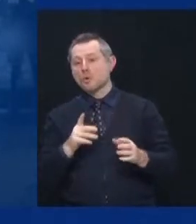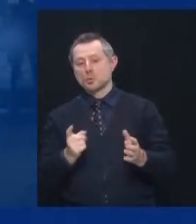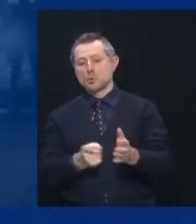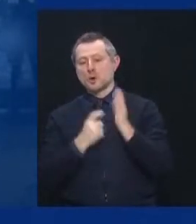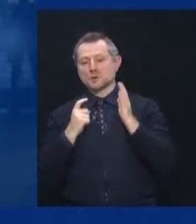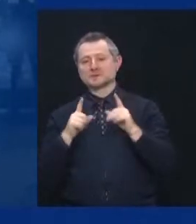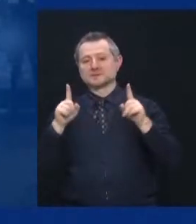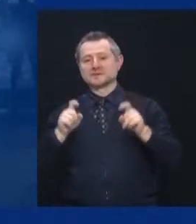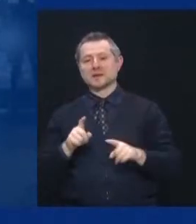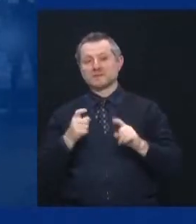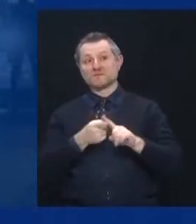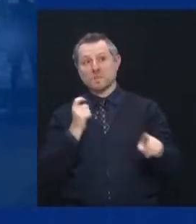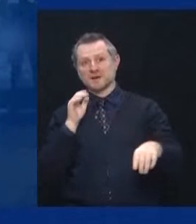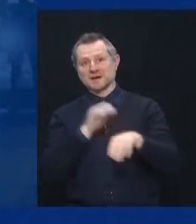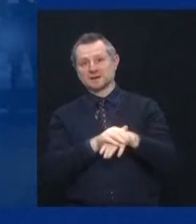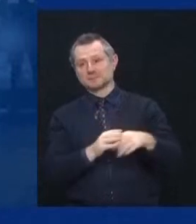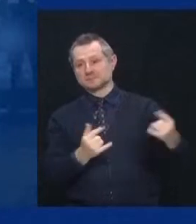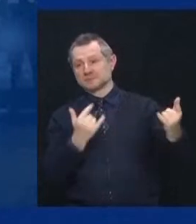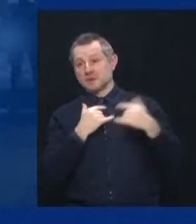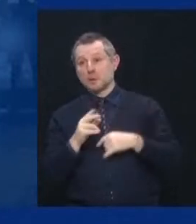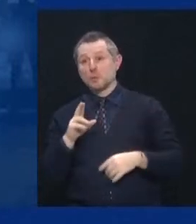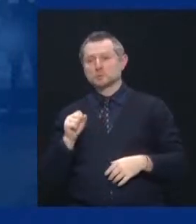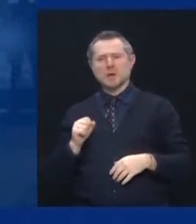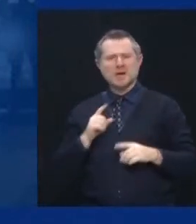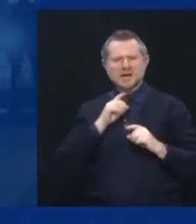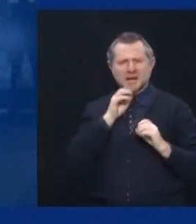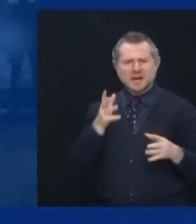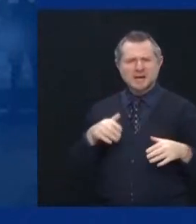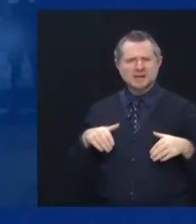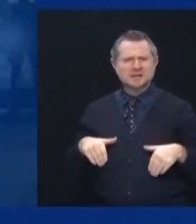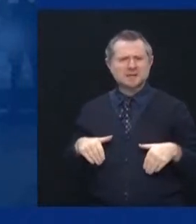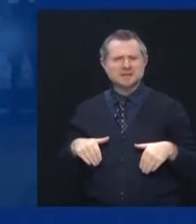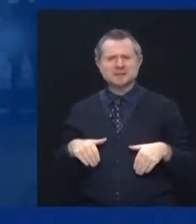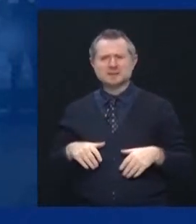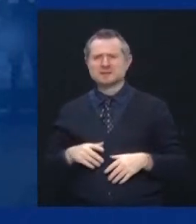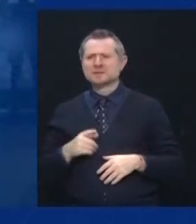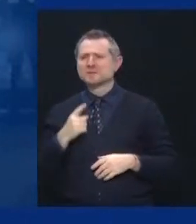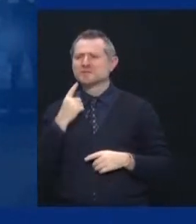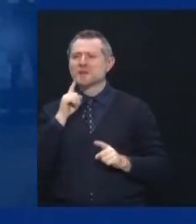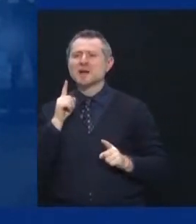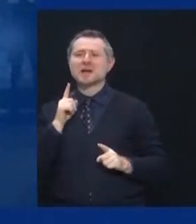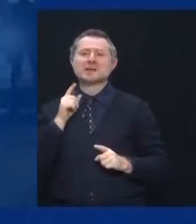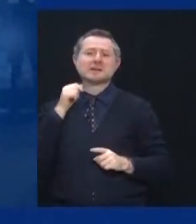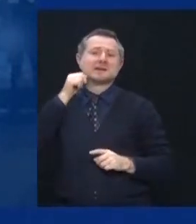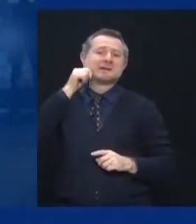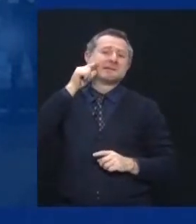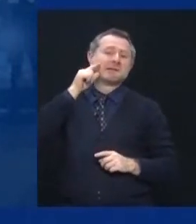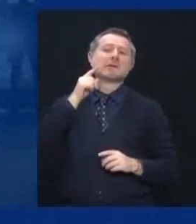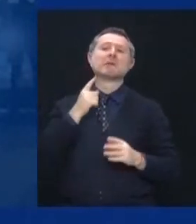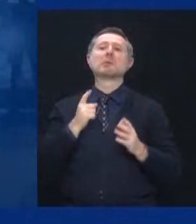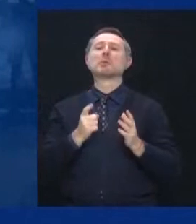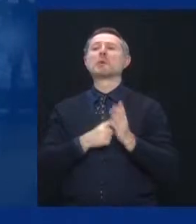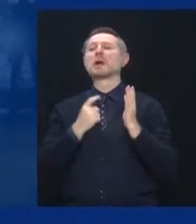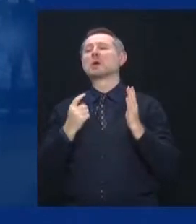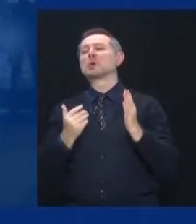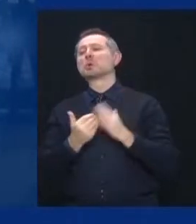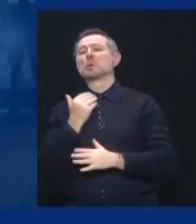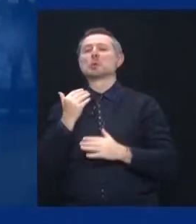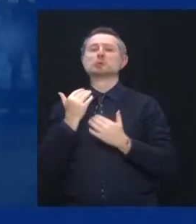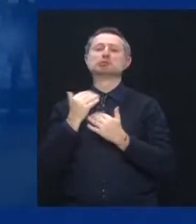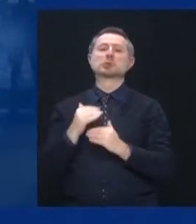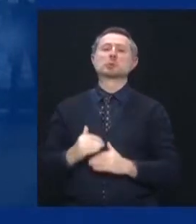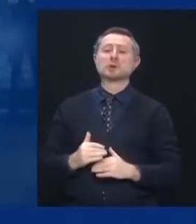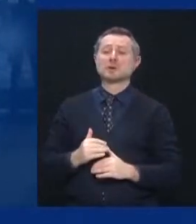And the United States did nothing. They finally did something a few days ago. But I think it was too late,